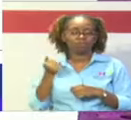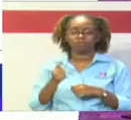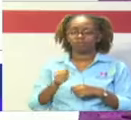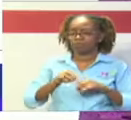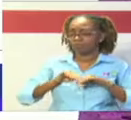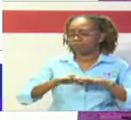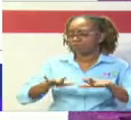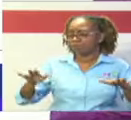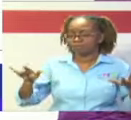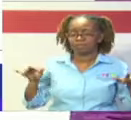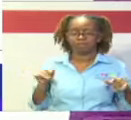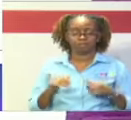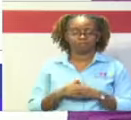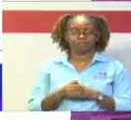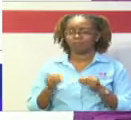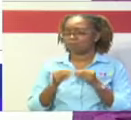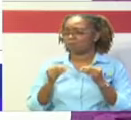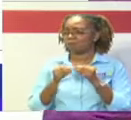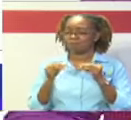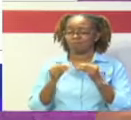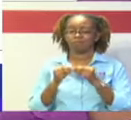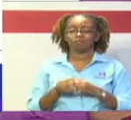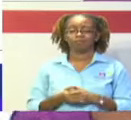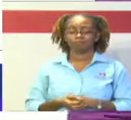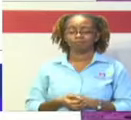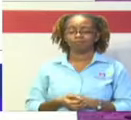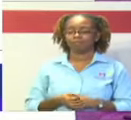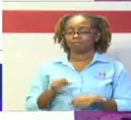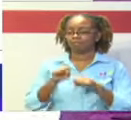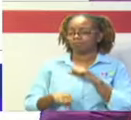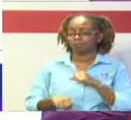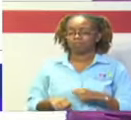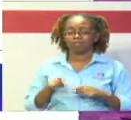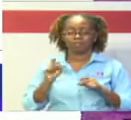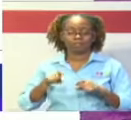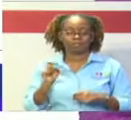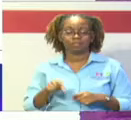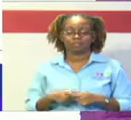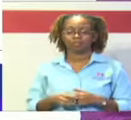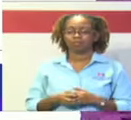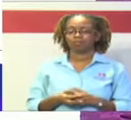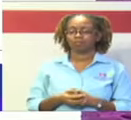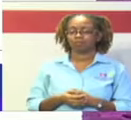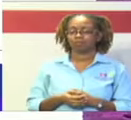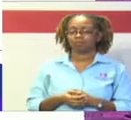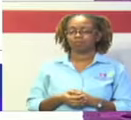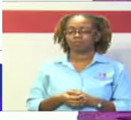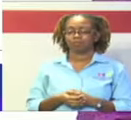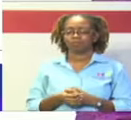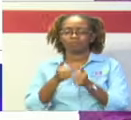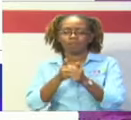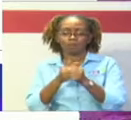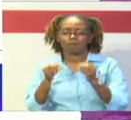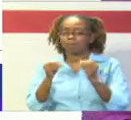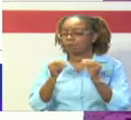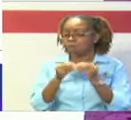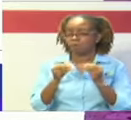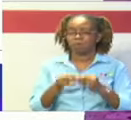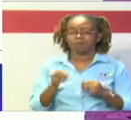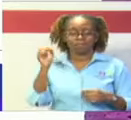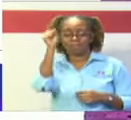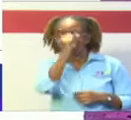are not as good as they. You have to sort of double down on them in order to get the same effect. An analogy that you can use